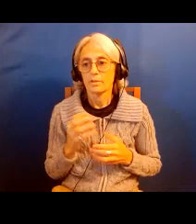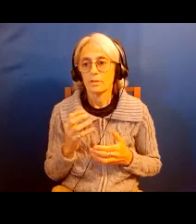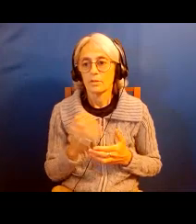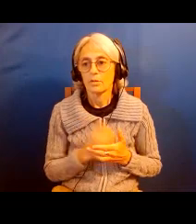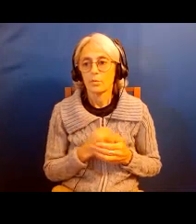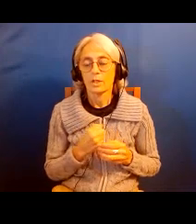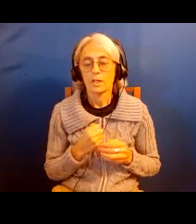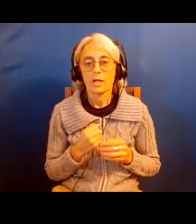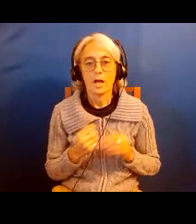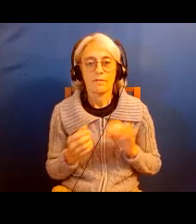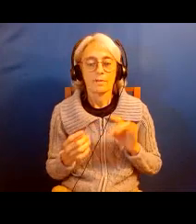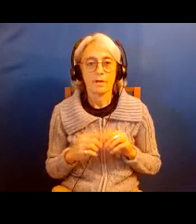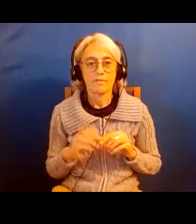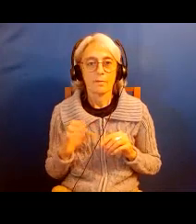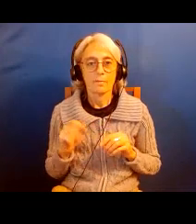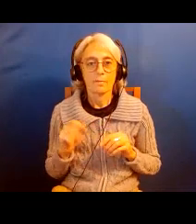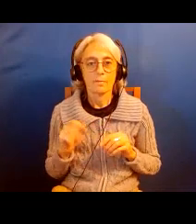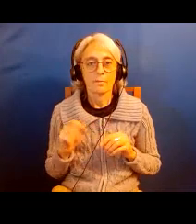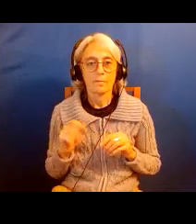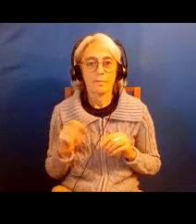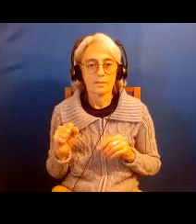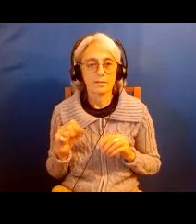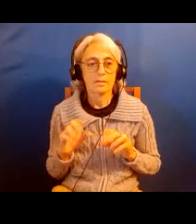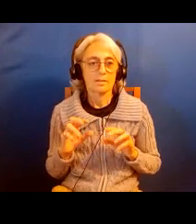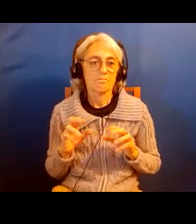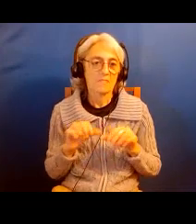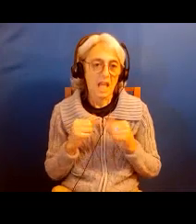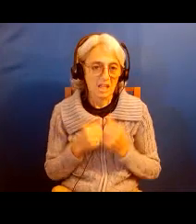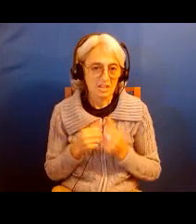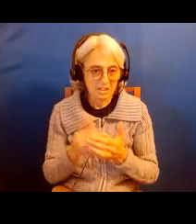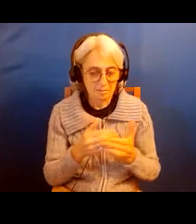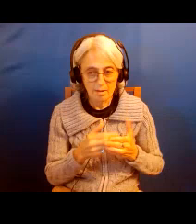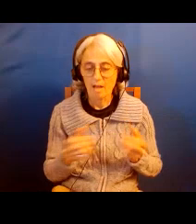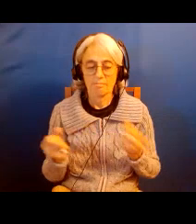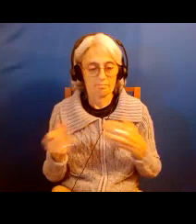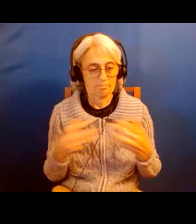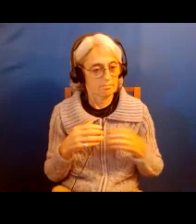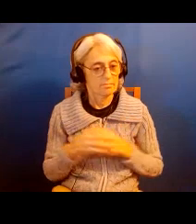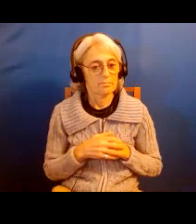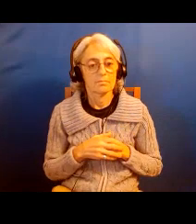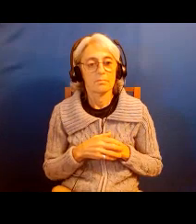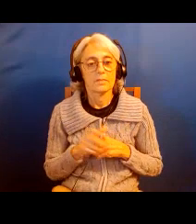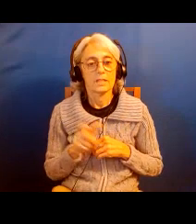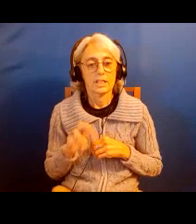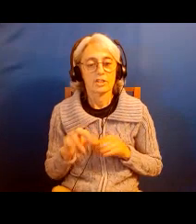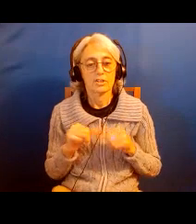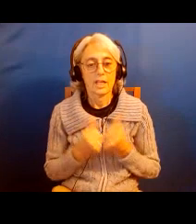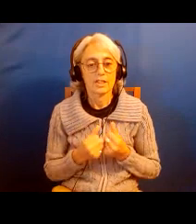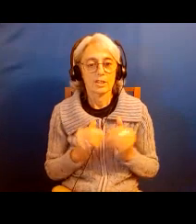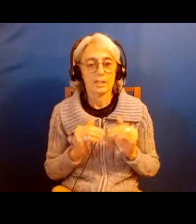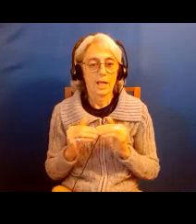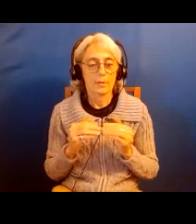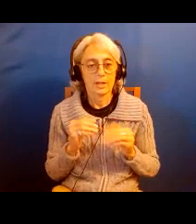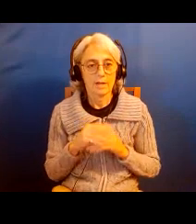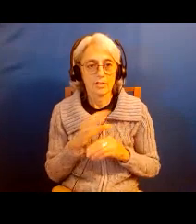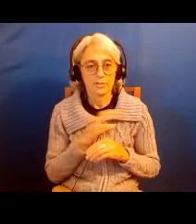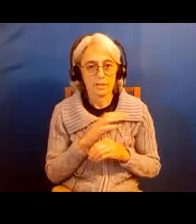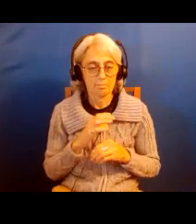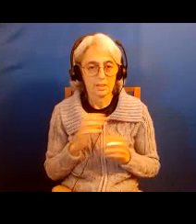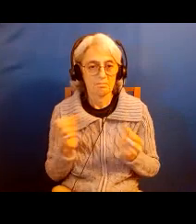Caltrans, several regional agencies, and members of the Interagency Equity Advisory Committee.